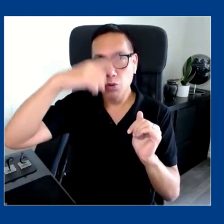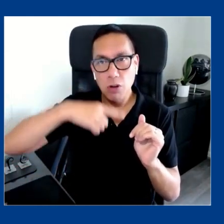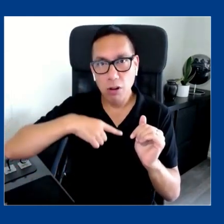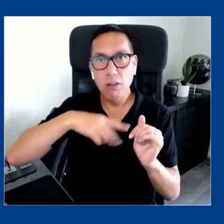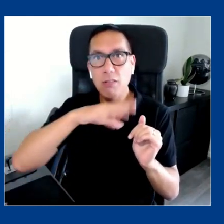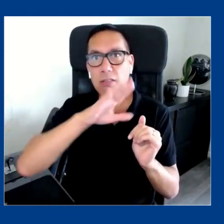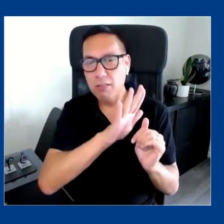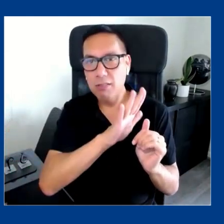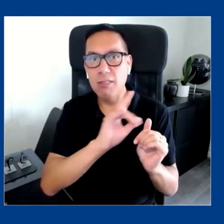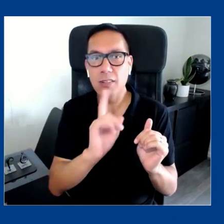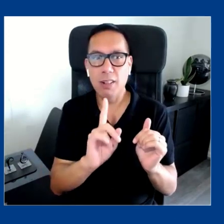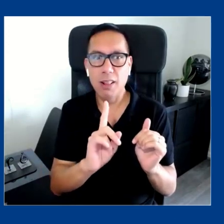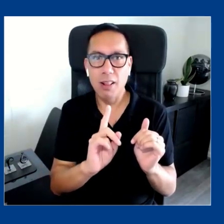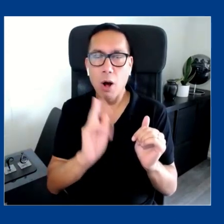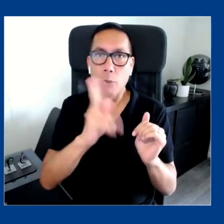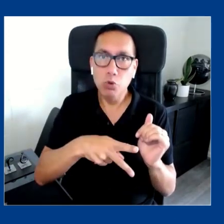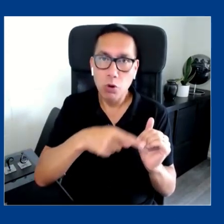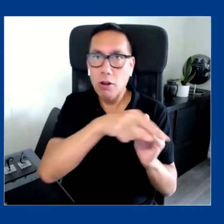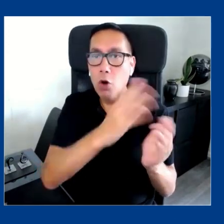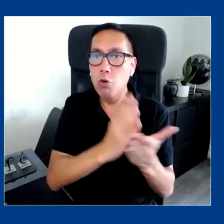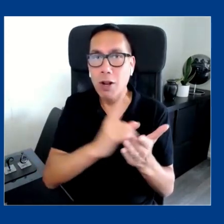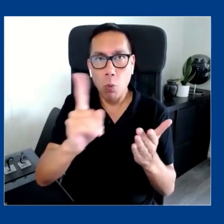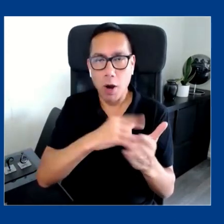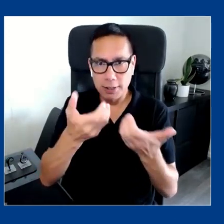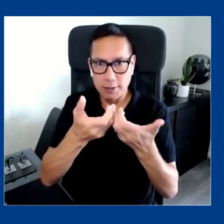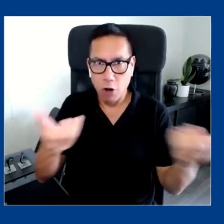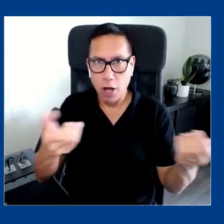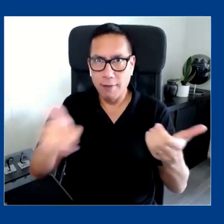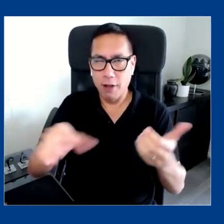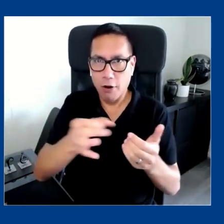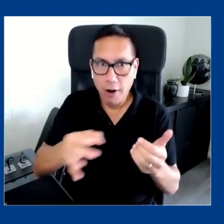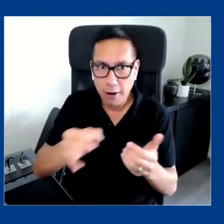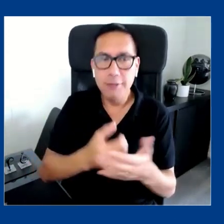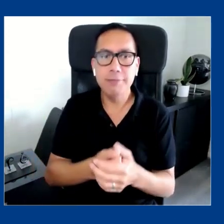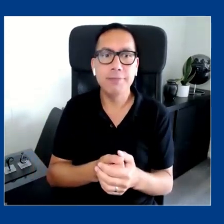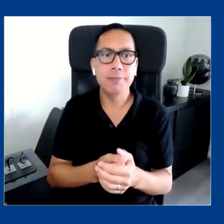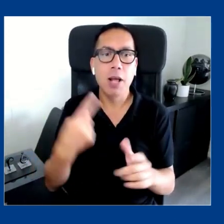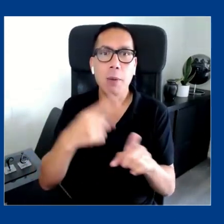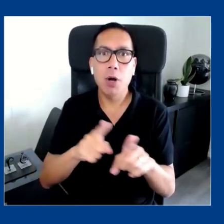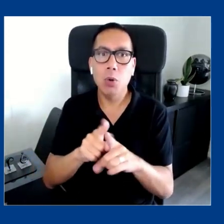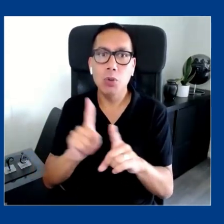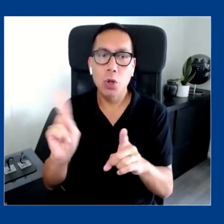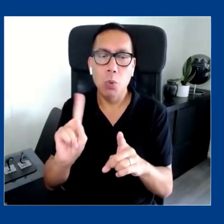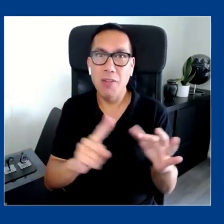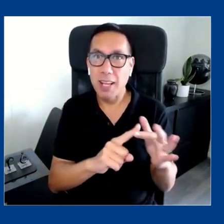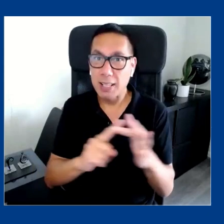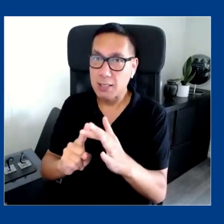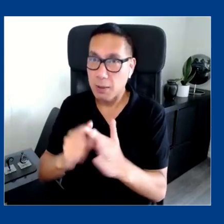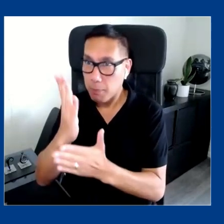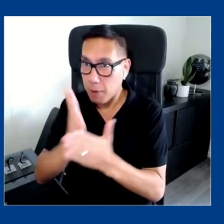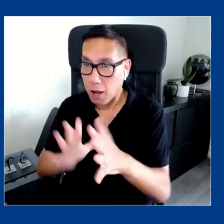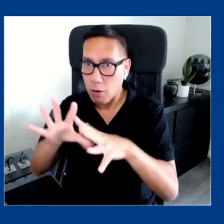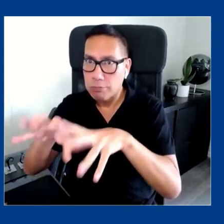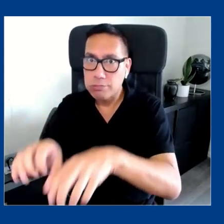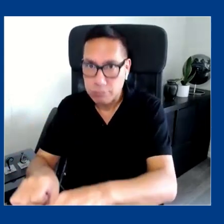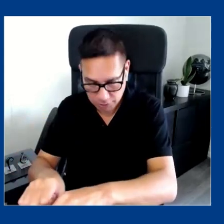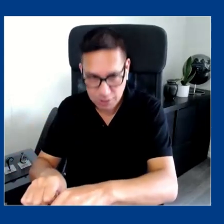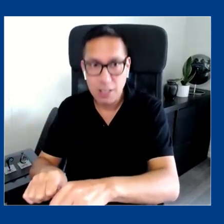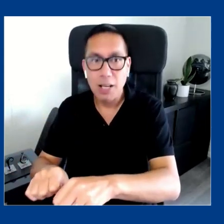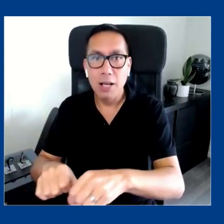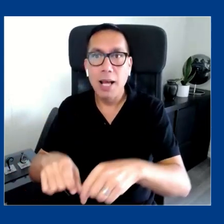the island, the history of the Indonesian occupation of the eastern part of the island, and the East Timorese independence